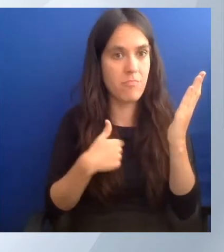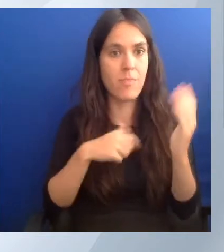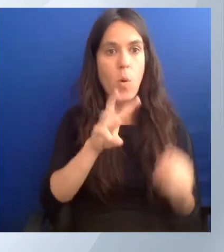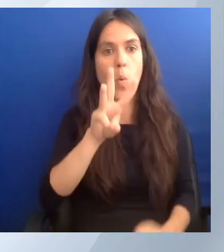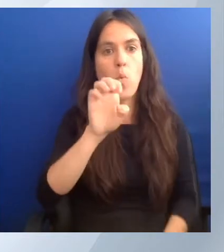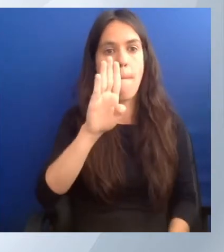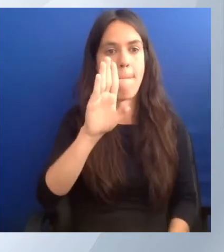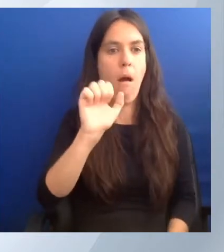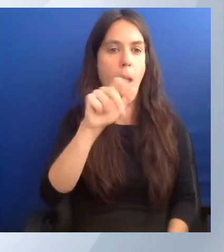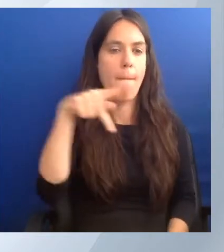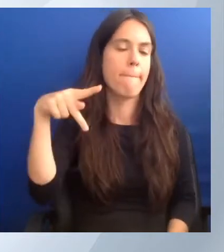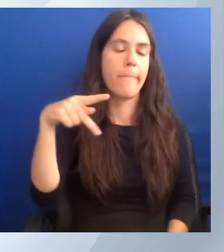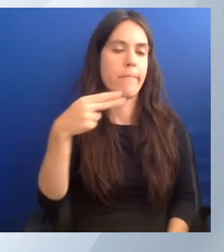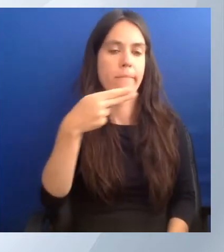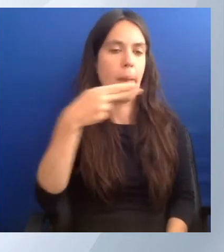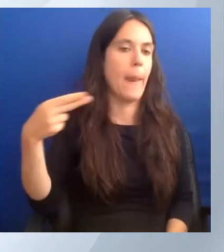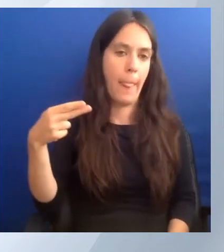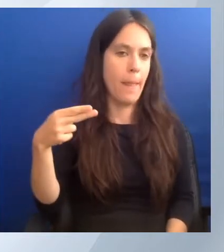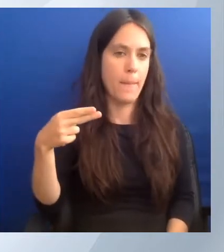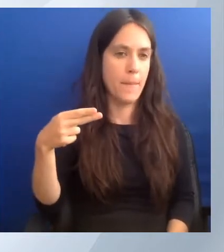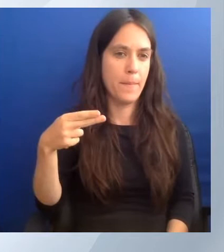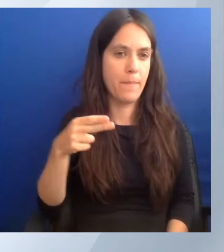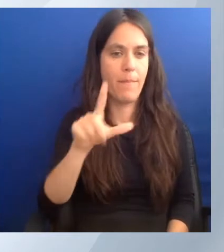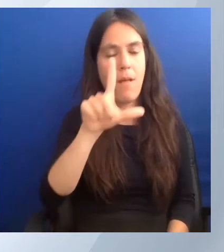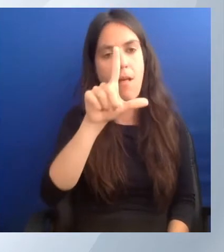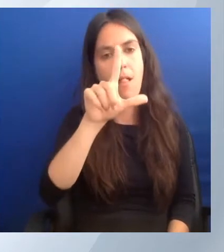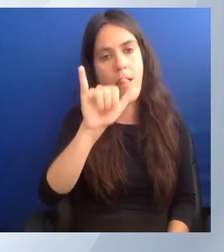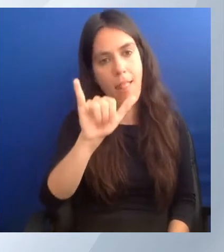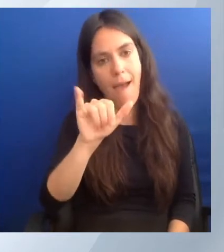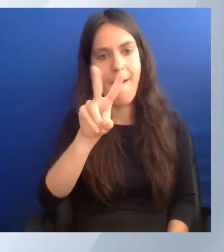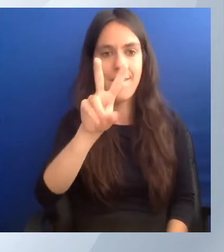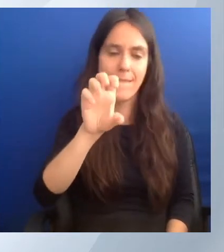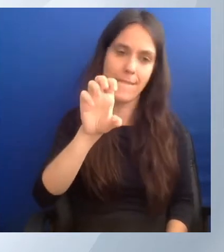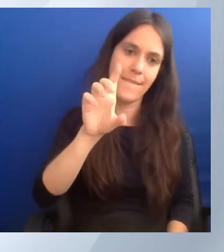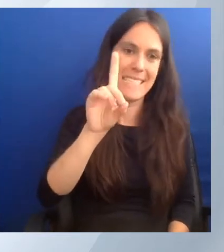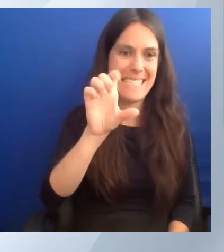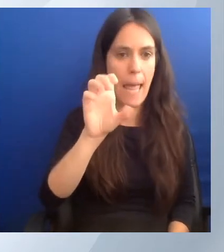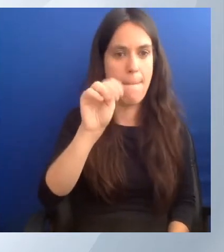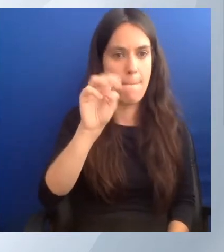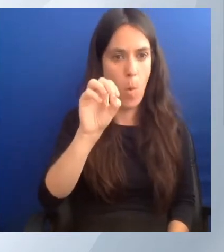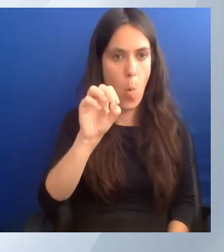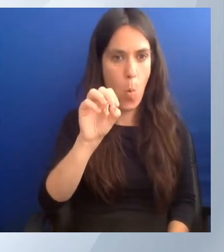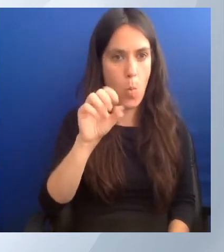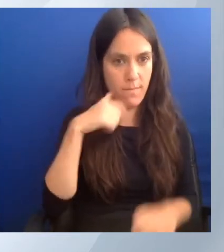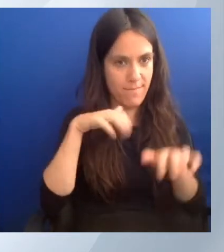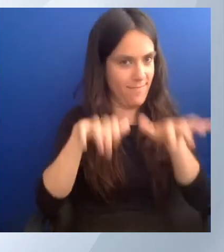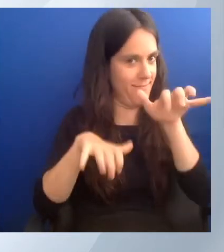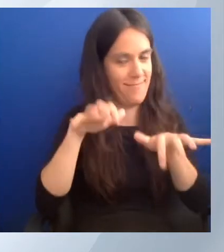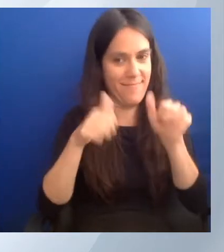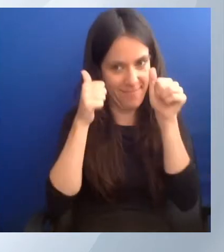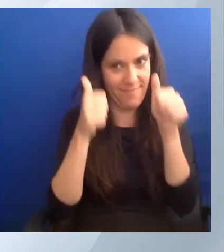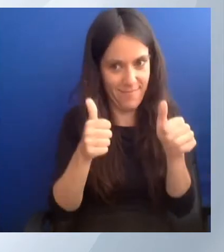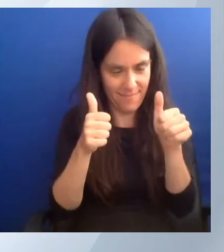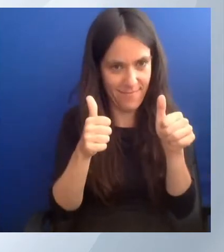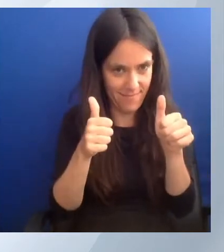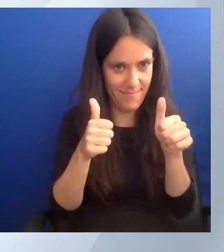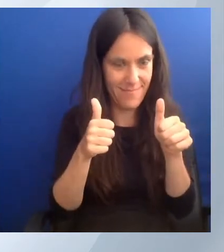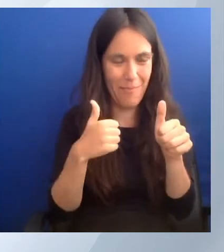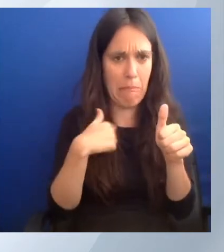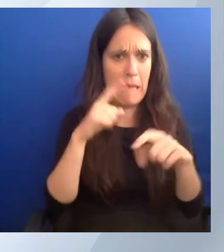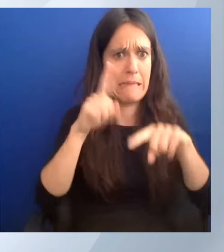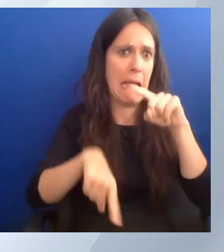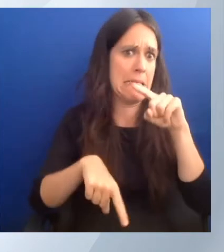call this live demo. And I spelt it right this time, but I can't use it because it's already in